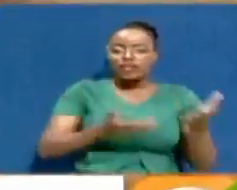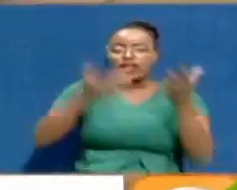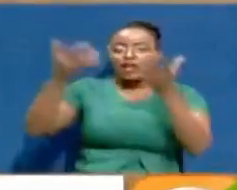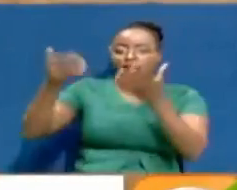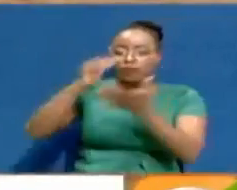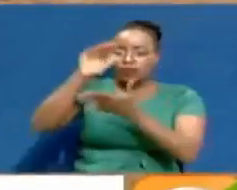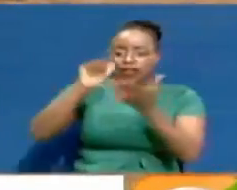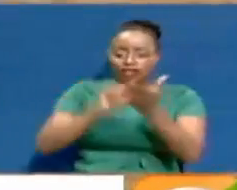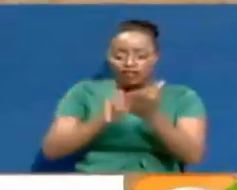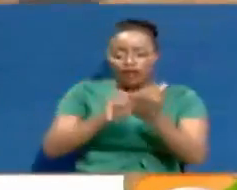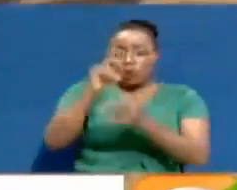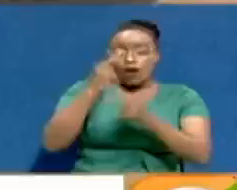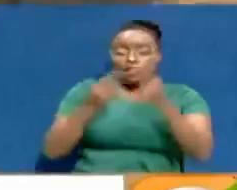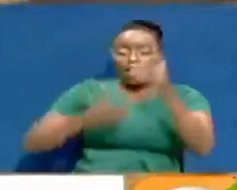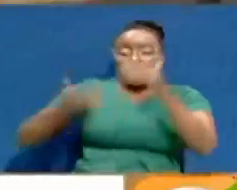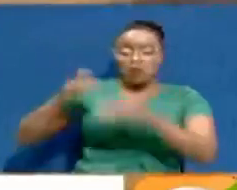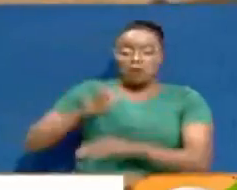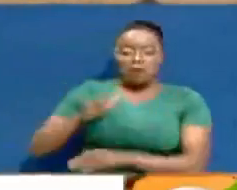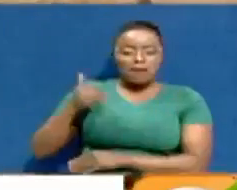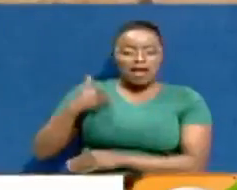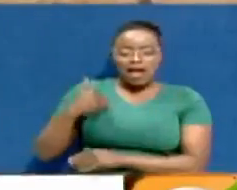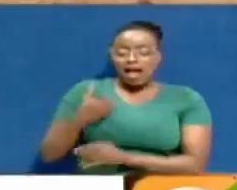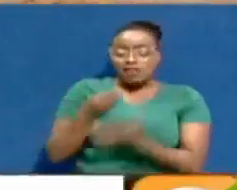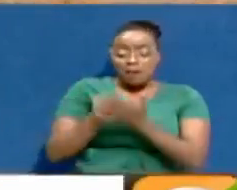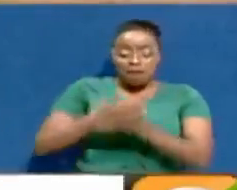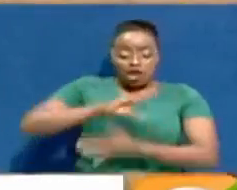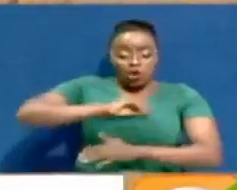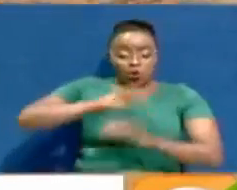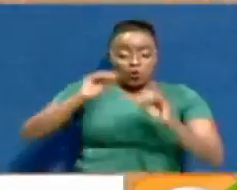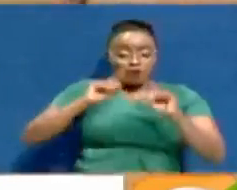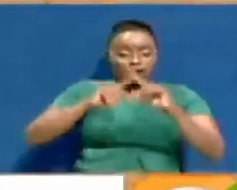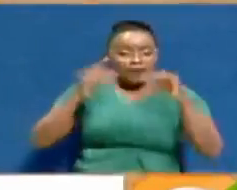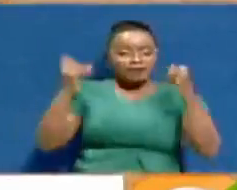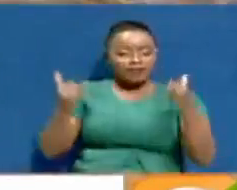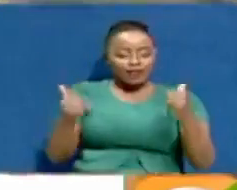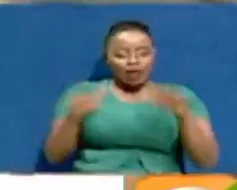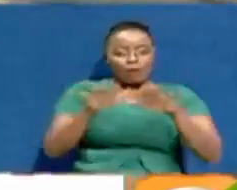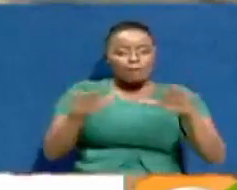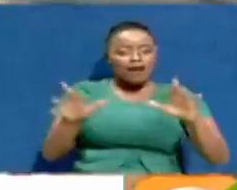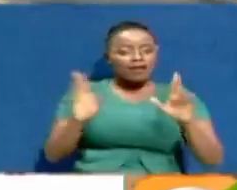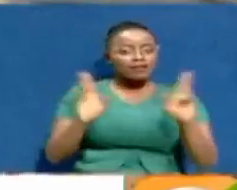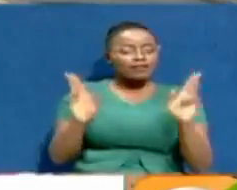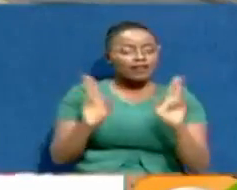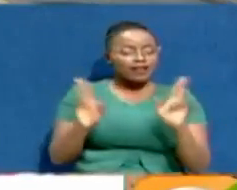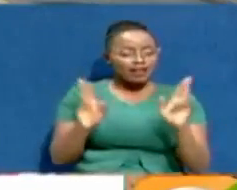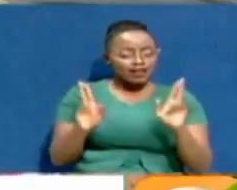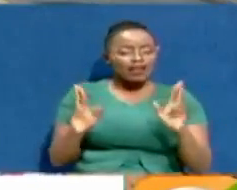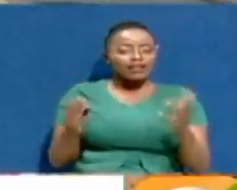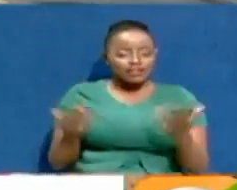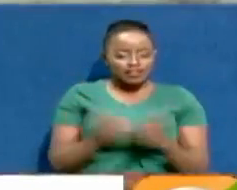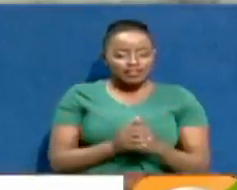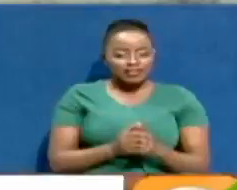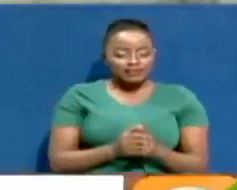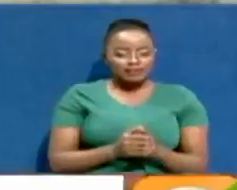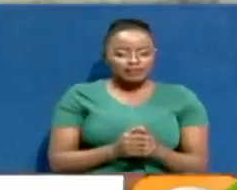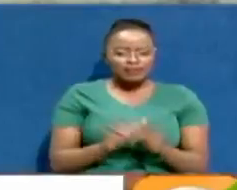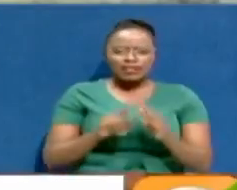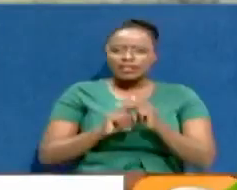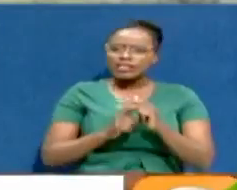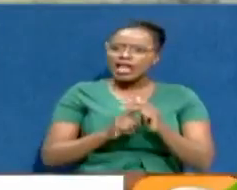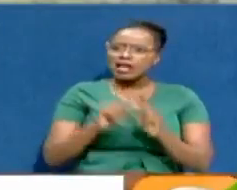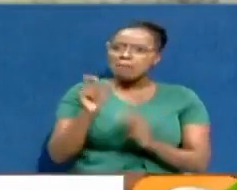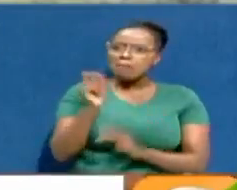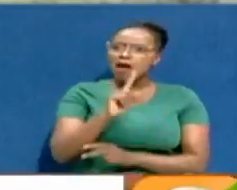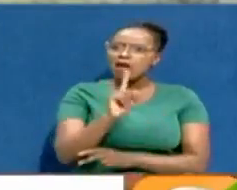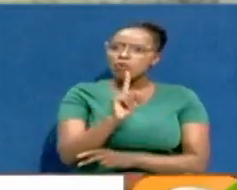sanctuary. A year ago, women did not have their own money. Now, the market is right at their doorstep. Kuanzia